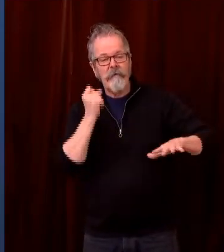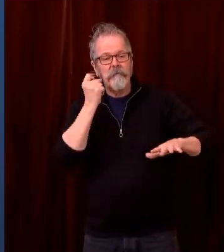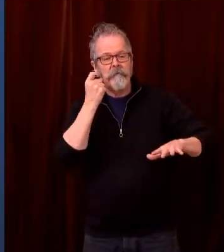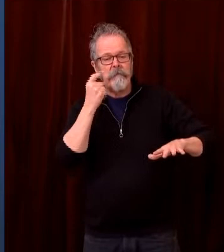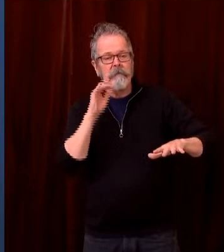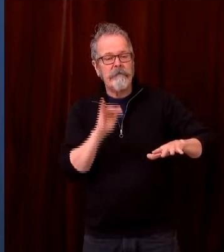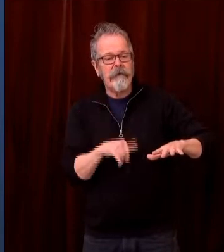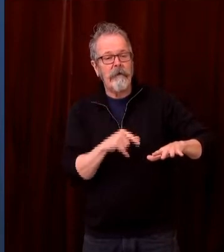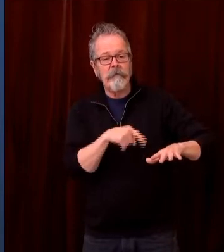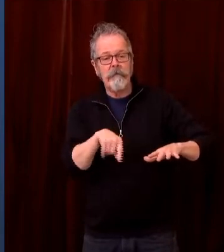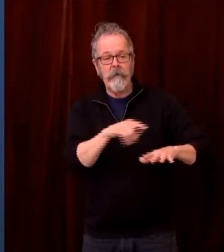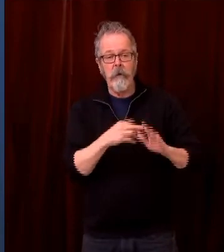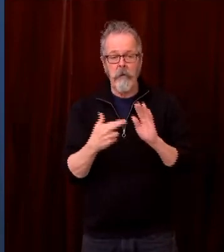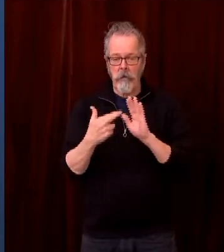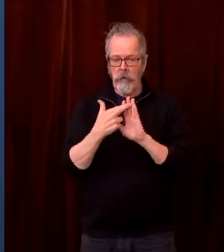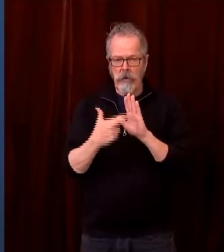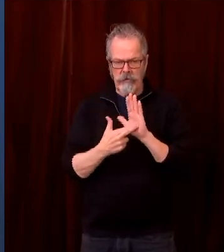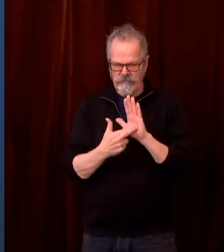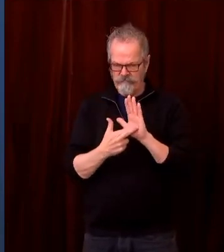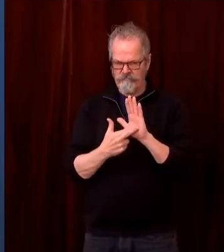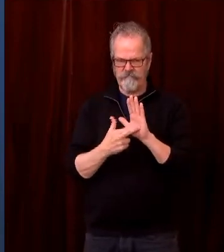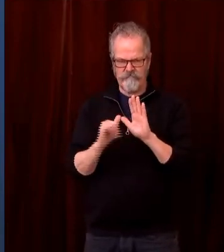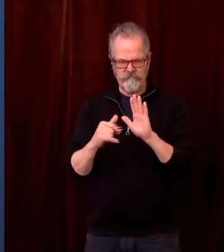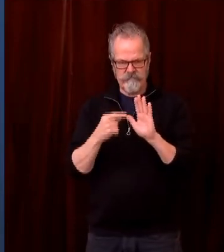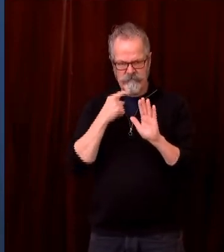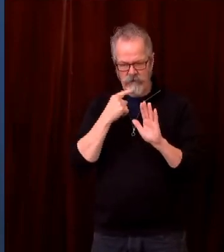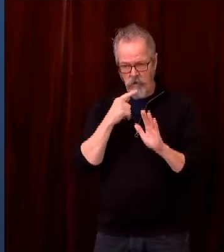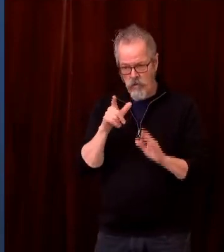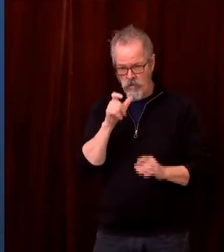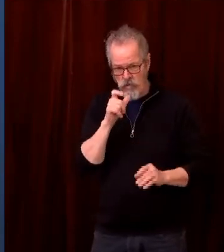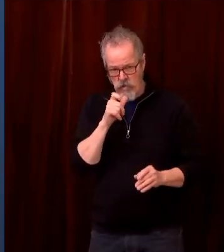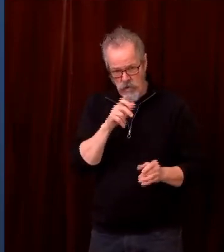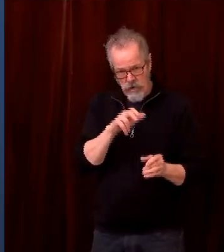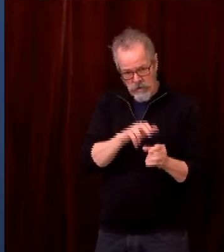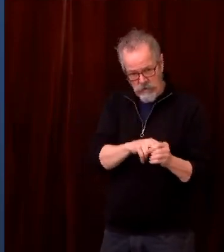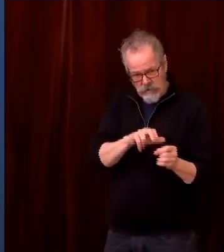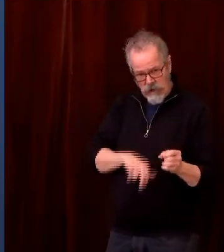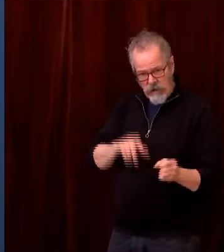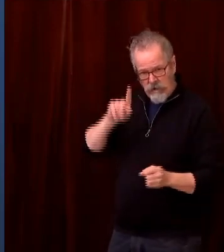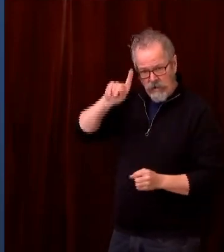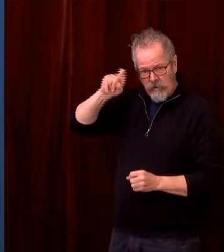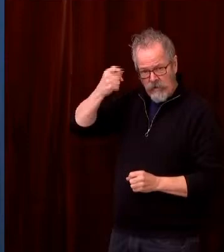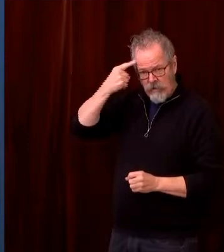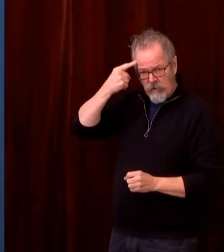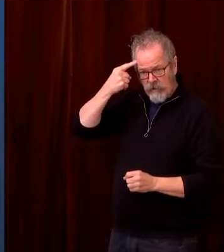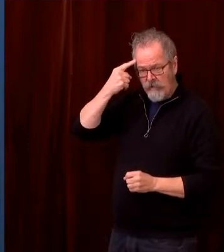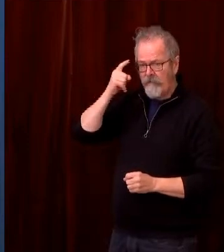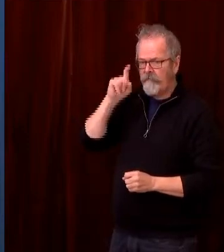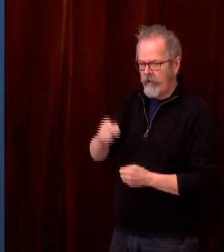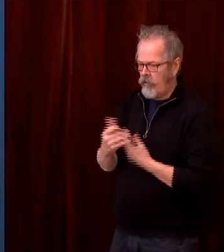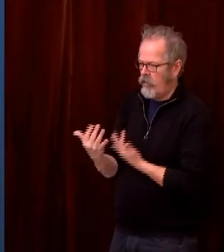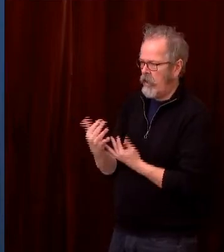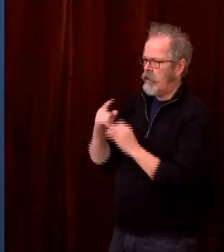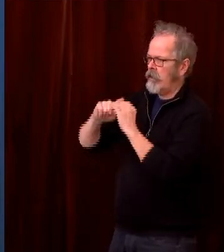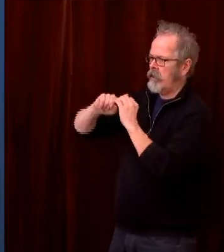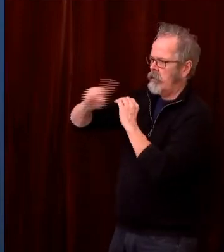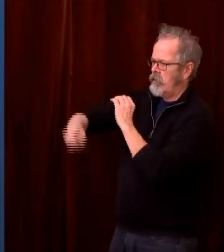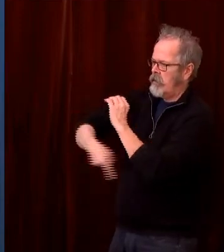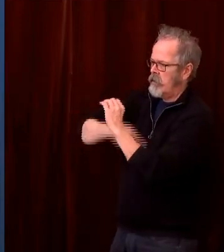look for someone who can help bring an approach to our Department of Corrections that will reduce